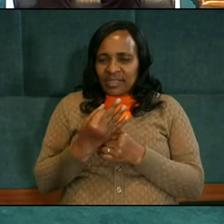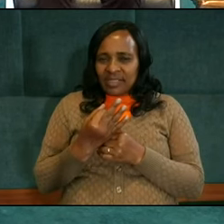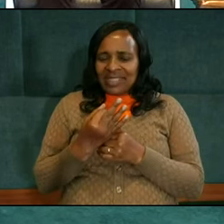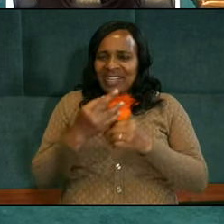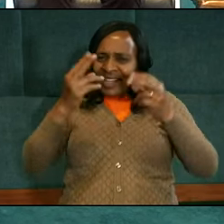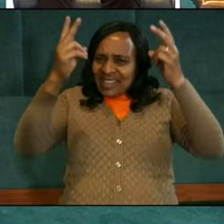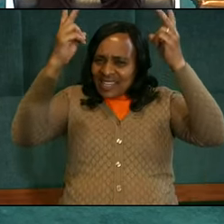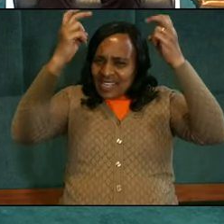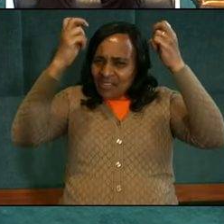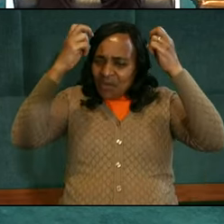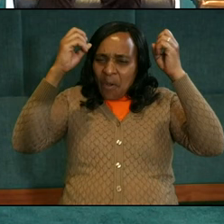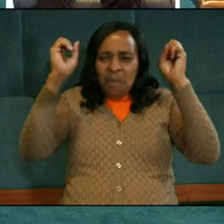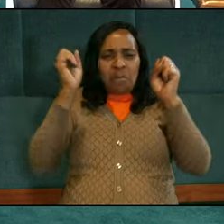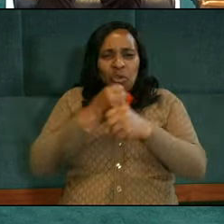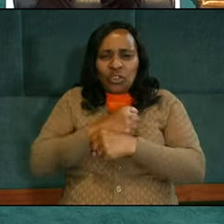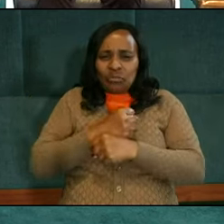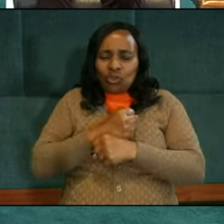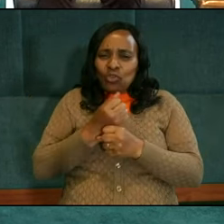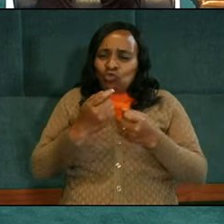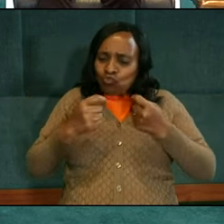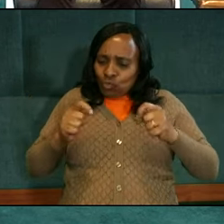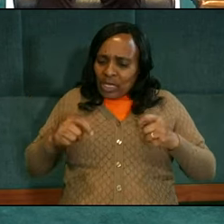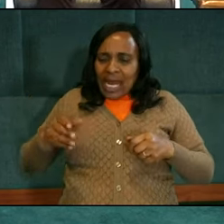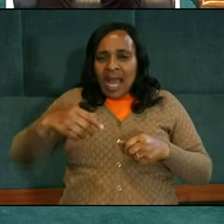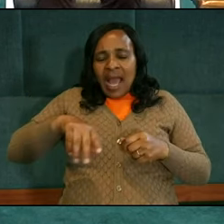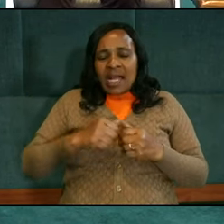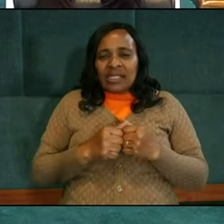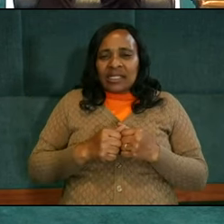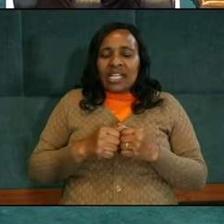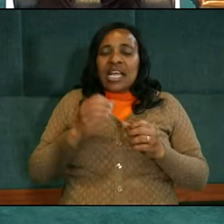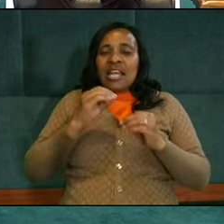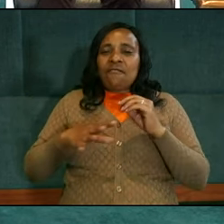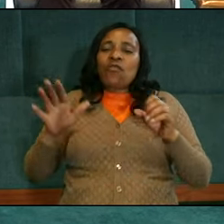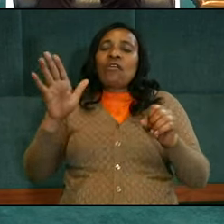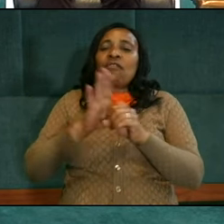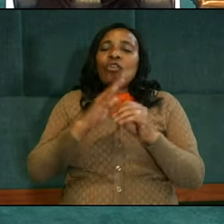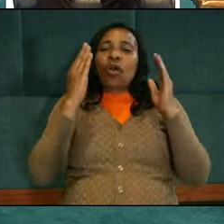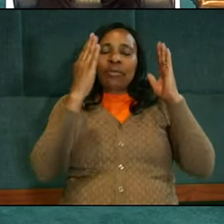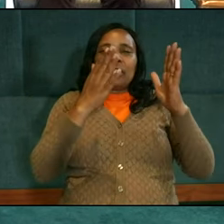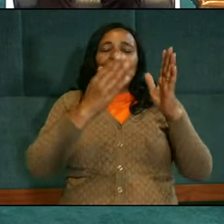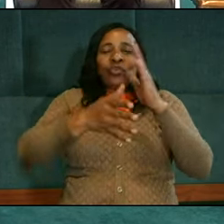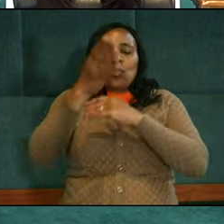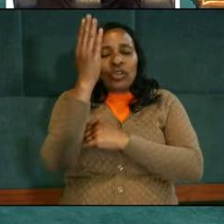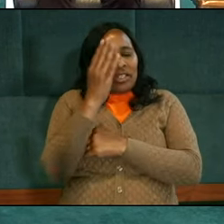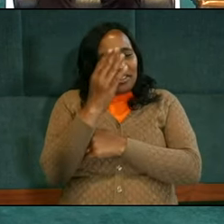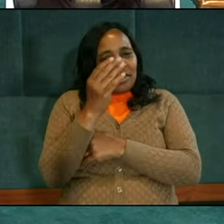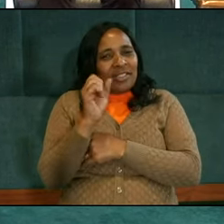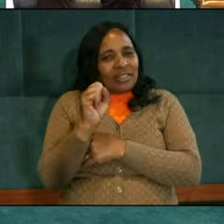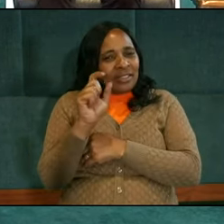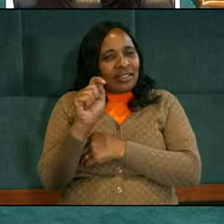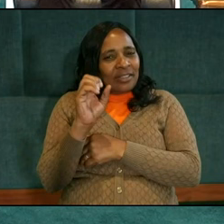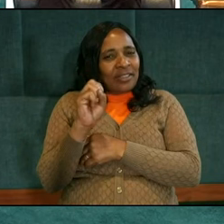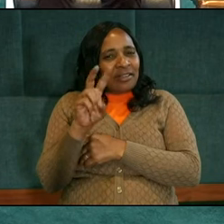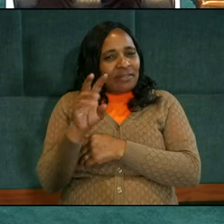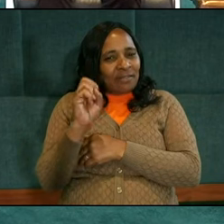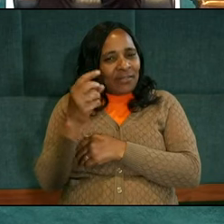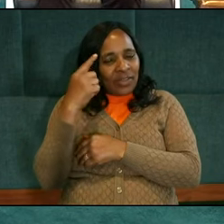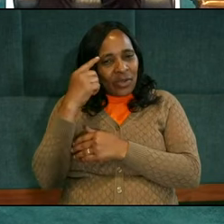Satan cannot tempt us if we are fully committed to God. Steve, what do you think?